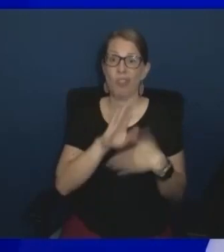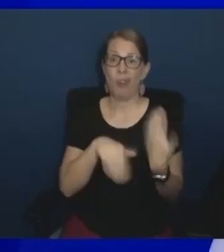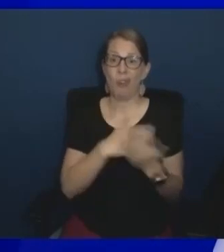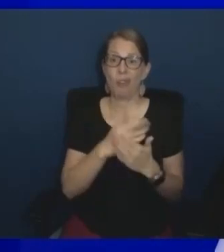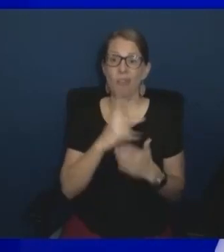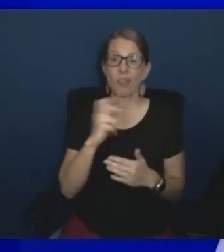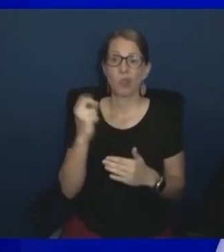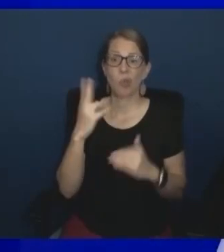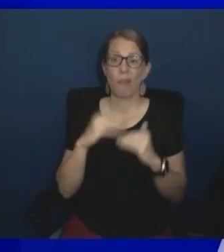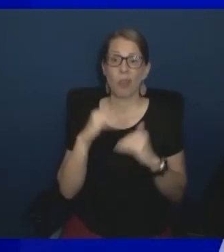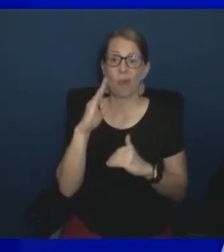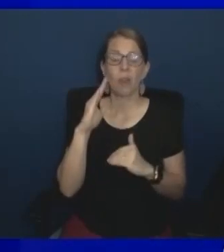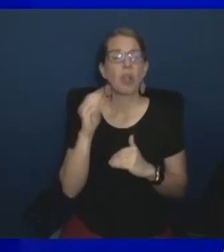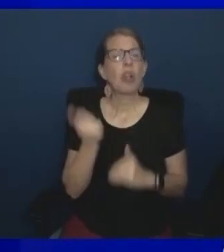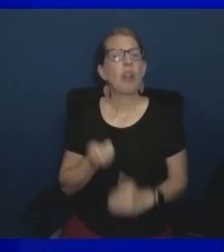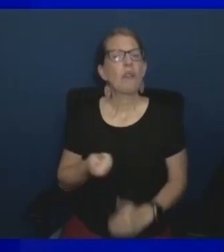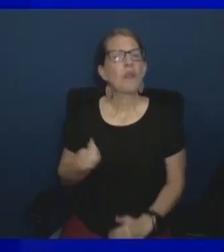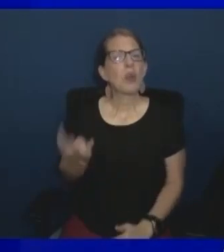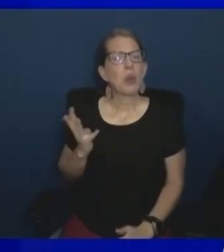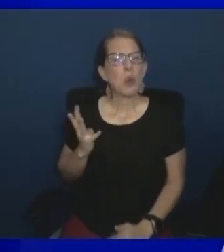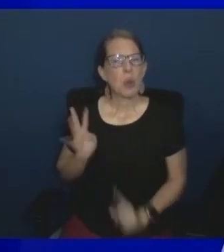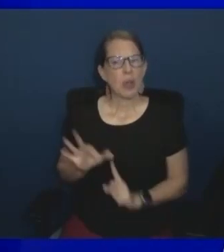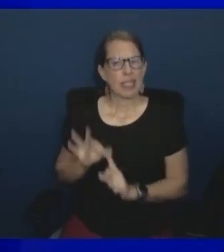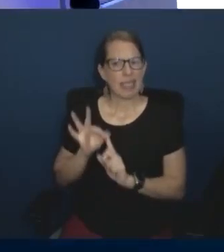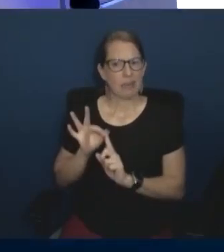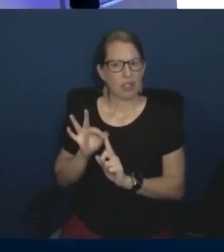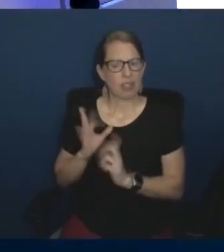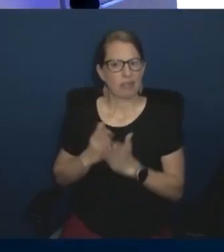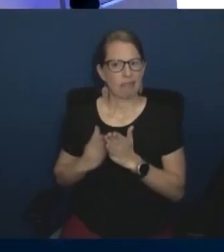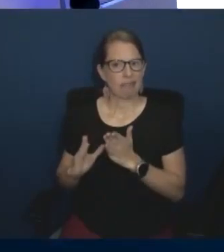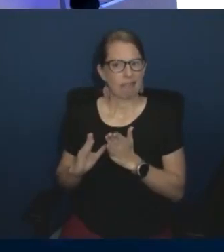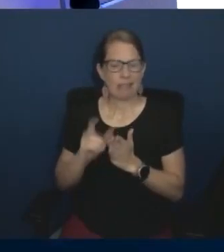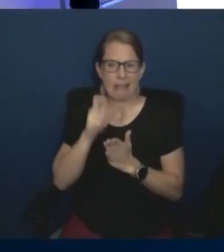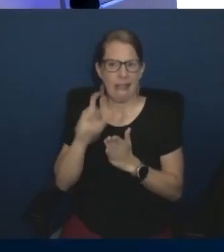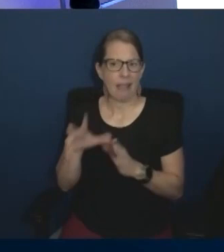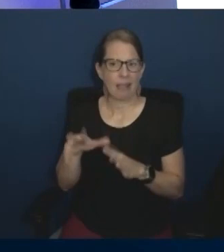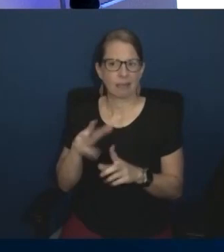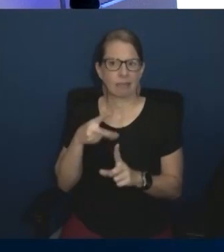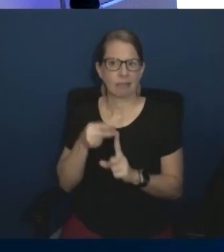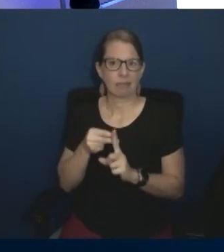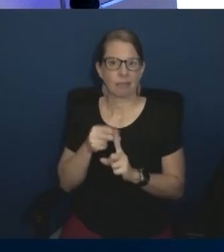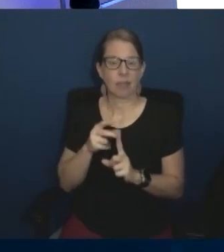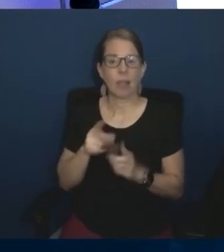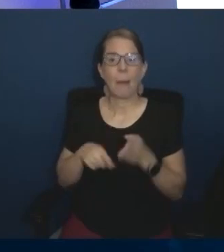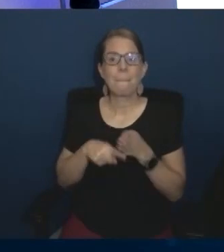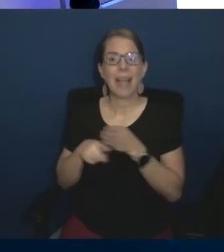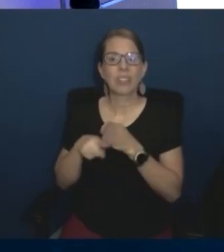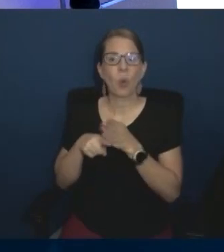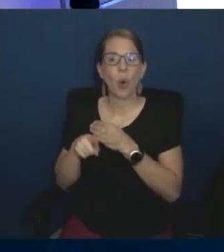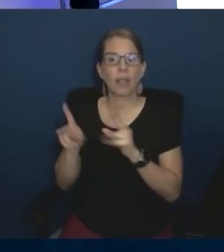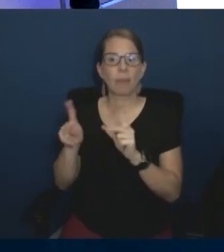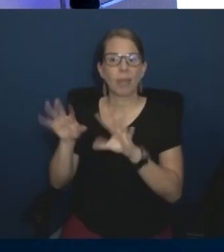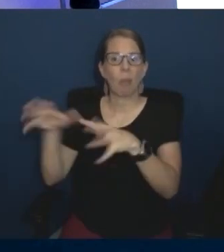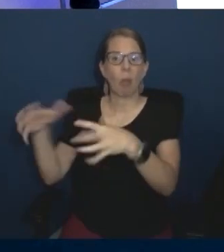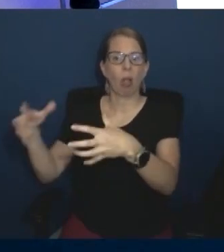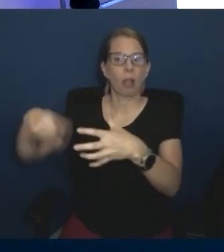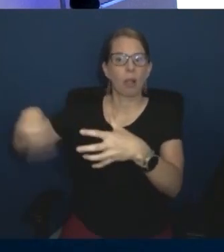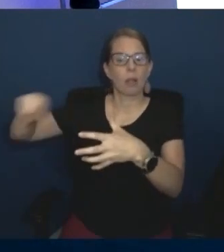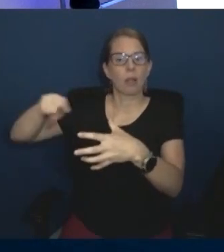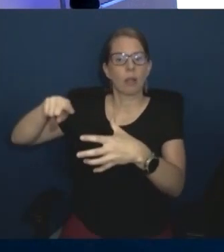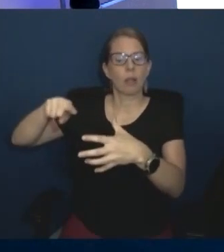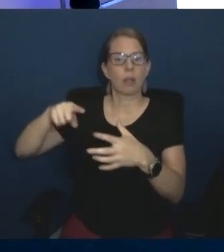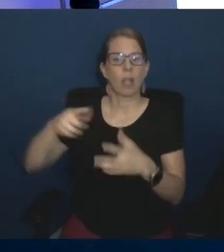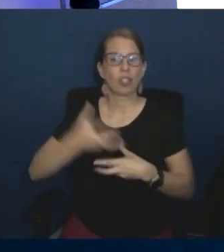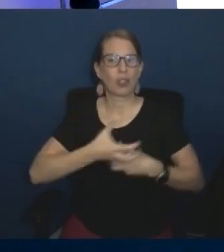There are very, very few exceptions to not getting it. Well, and I like what you said. It is the minority of people because it goes back to the trust we've